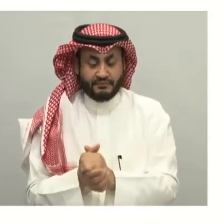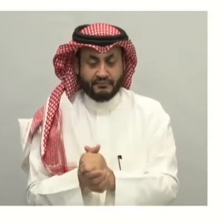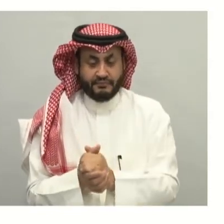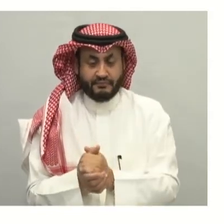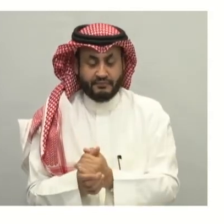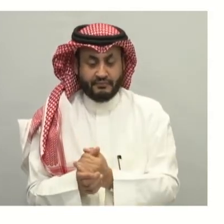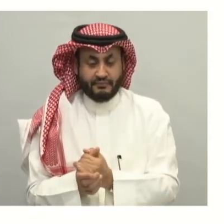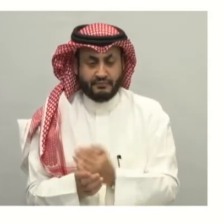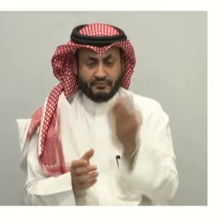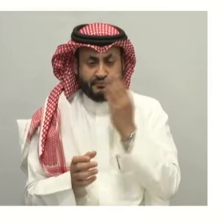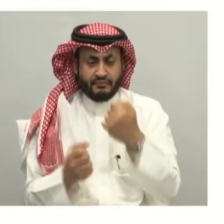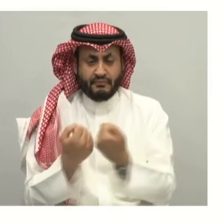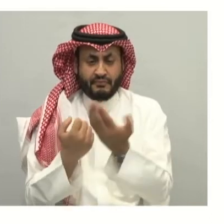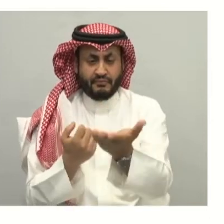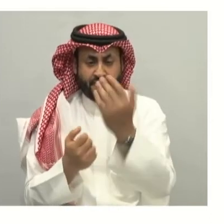Let's listen together.